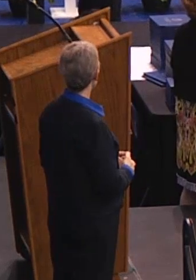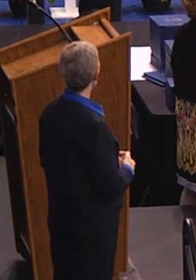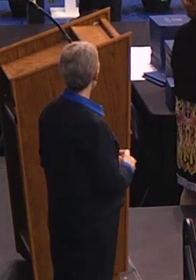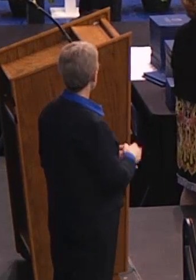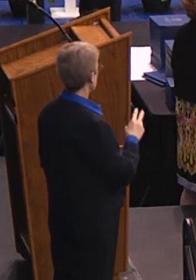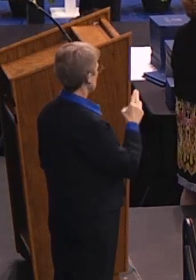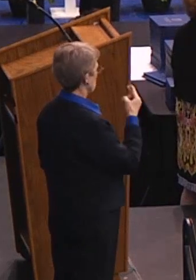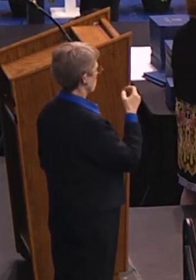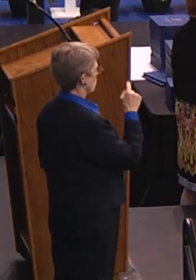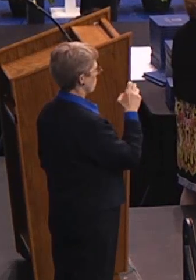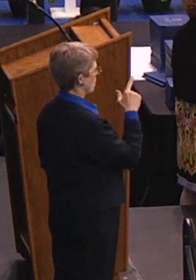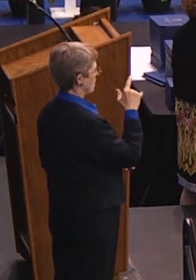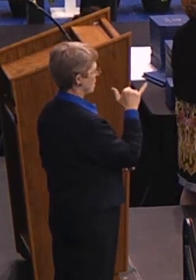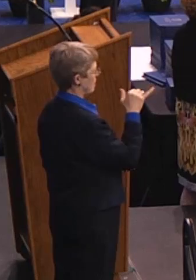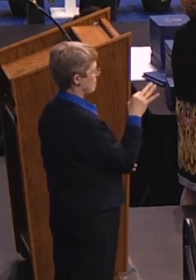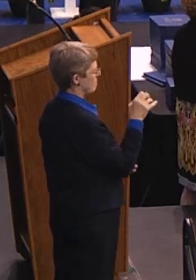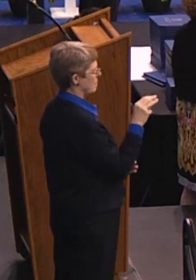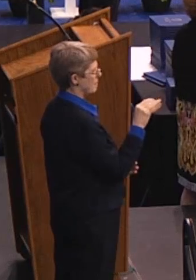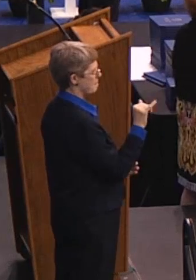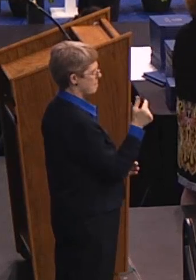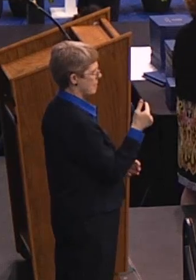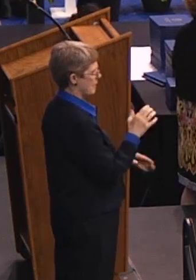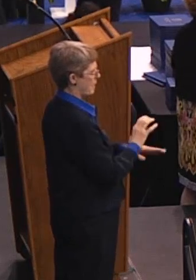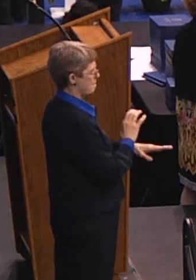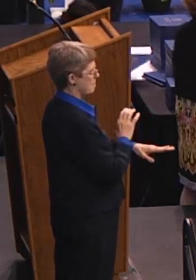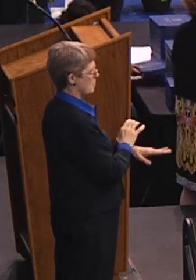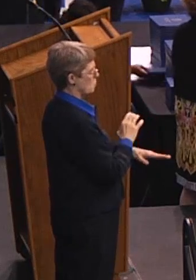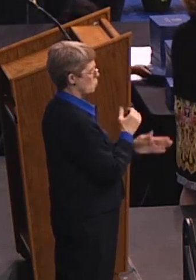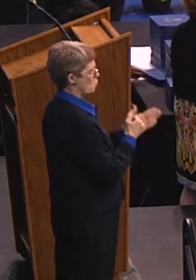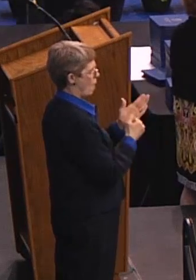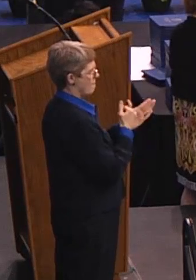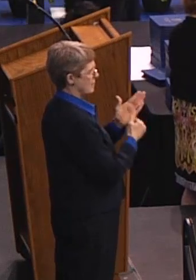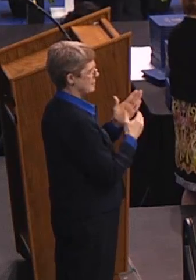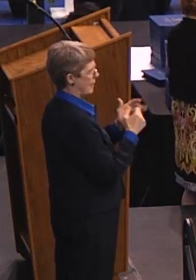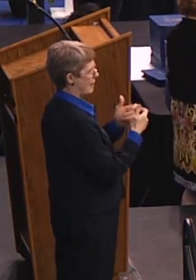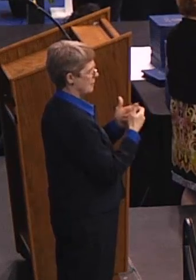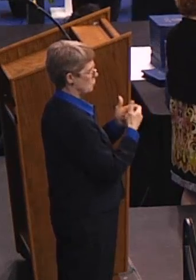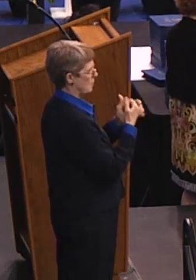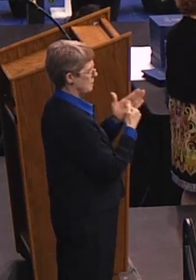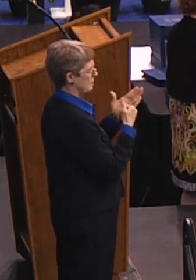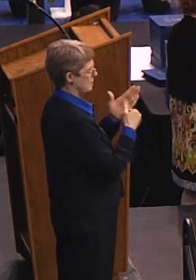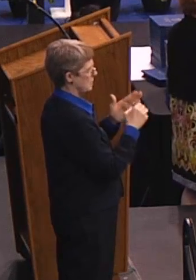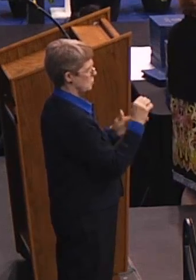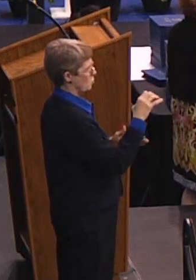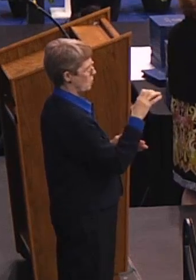Whitley Catherine Fleming, Computer Graphics, Electronic Imaging, summa cum laude.